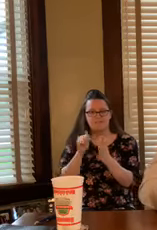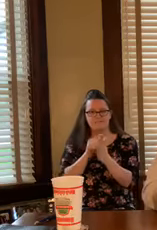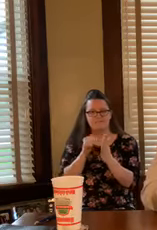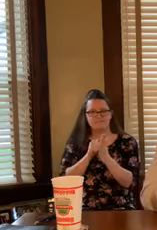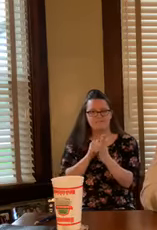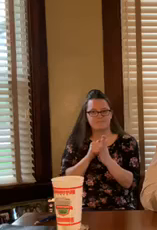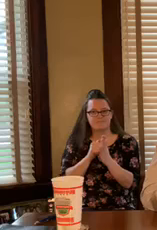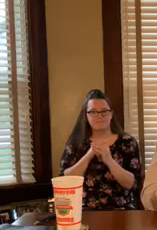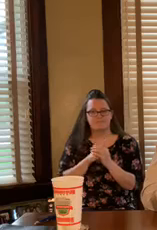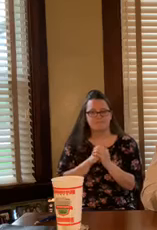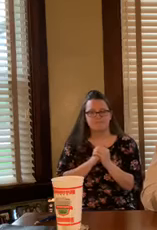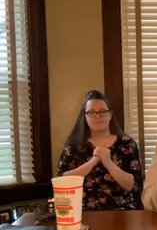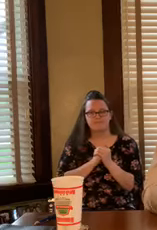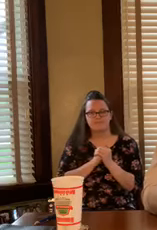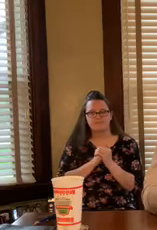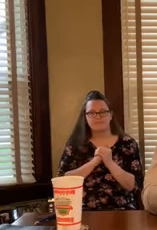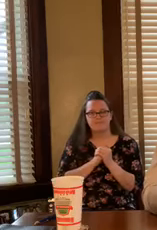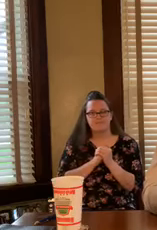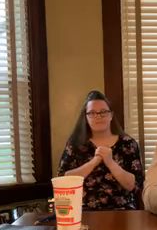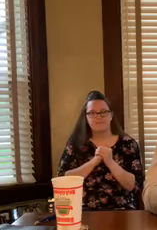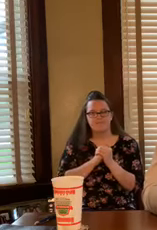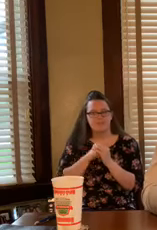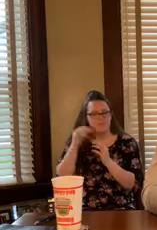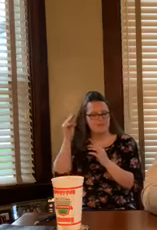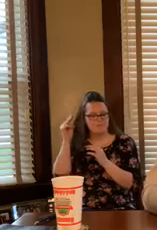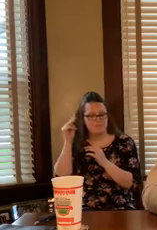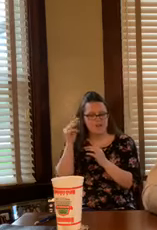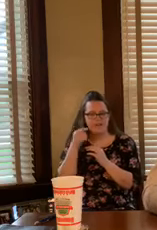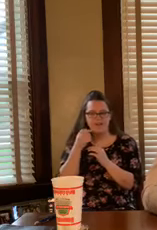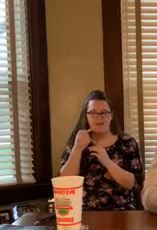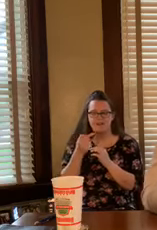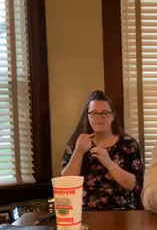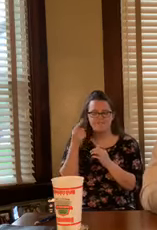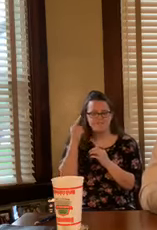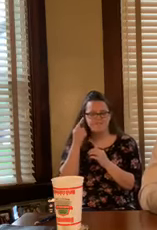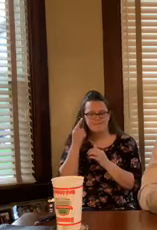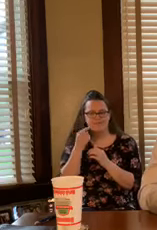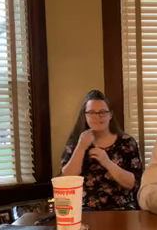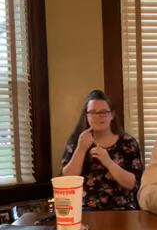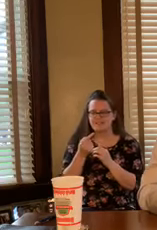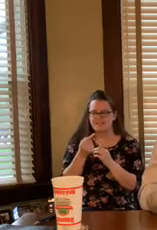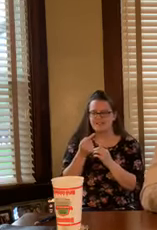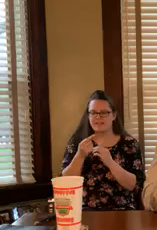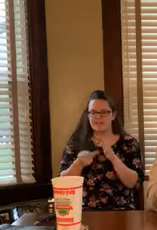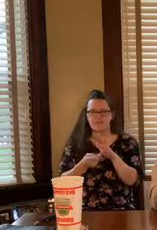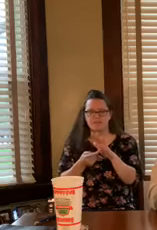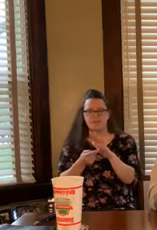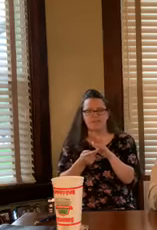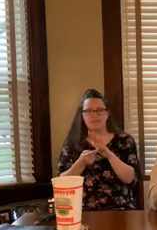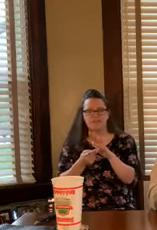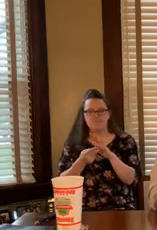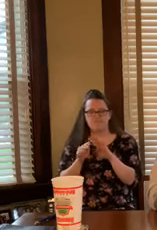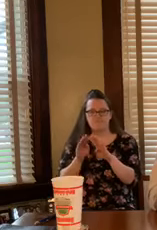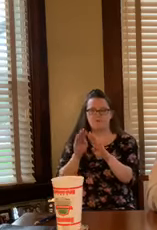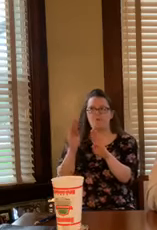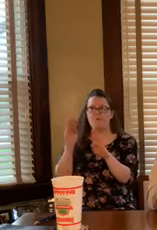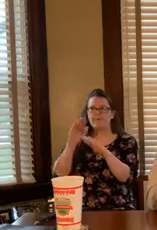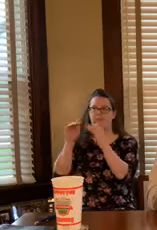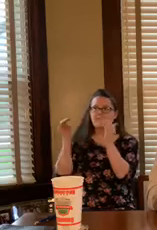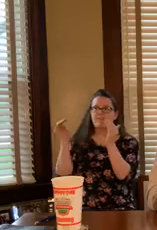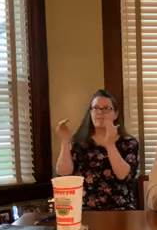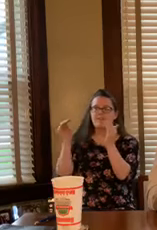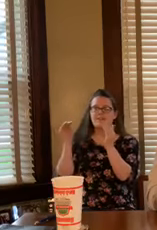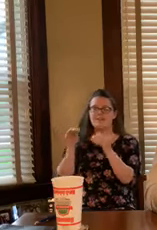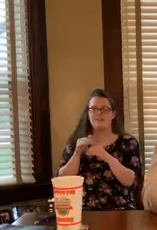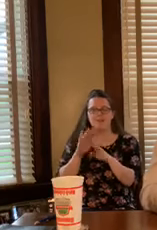and knock." Well, Mike, I just thought you told us that Peter opened the door to heaven. The door to heaven is open tonight. There's no